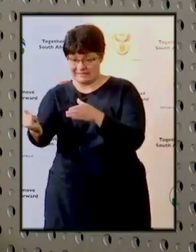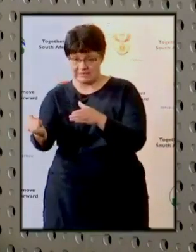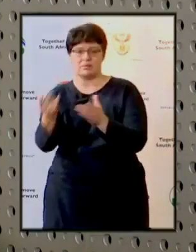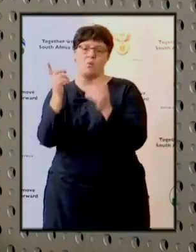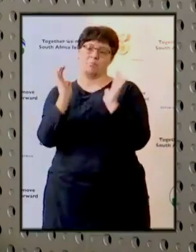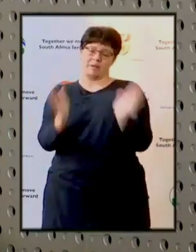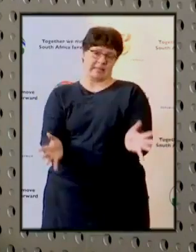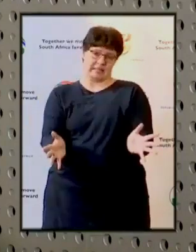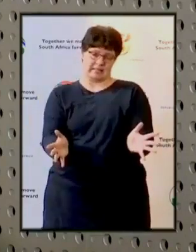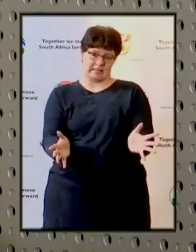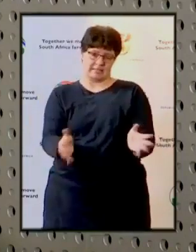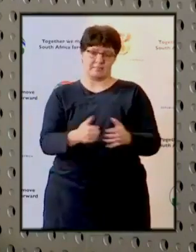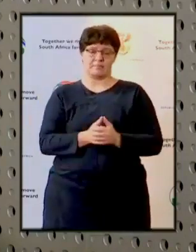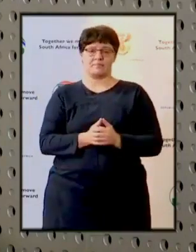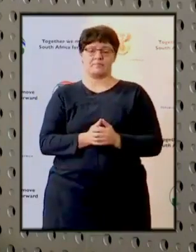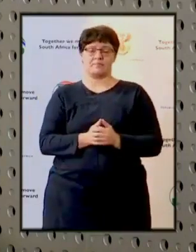And of course,